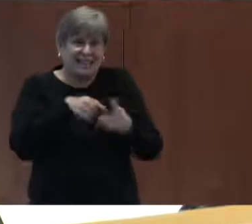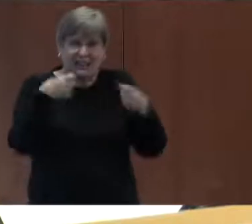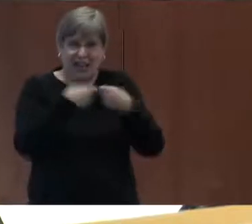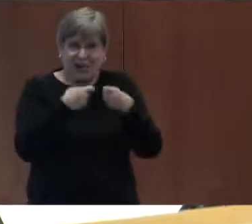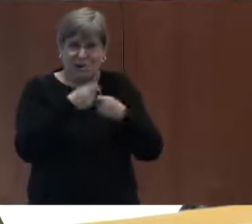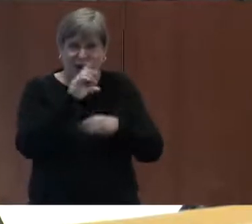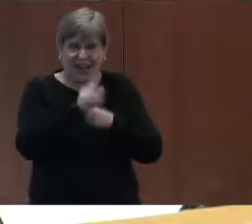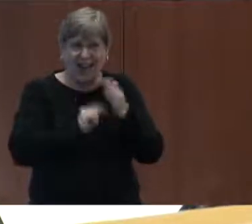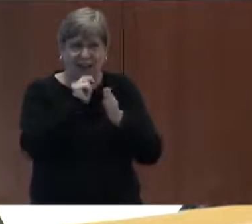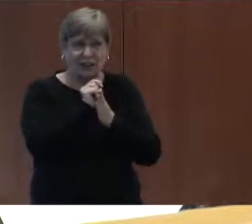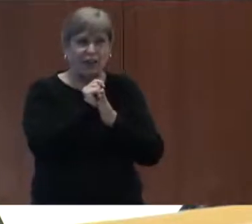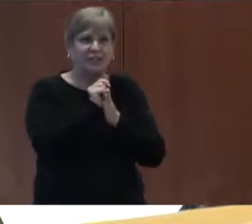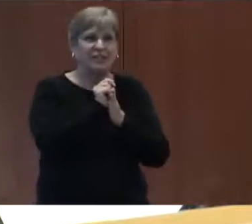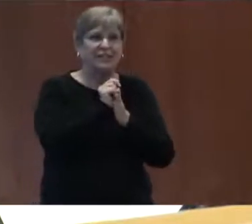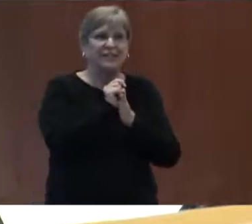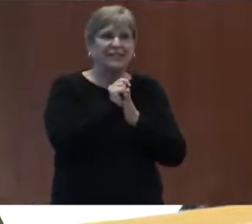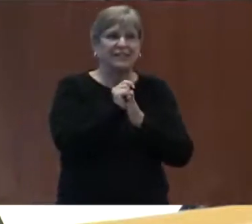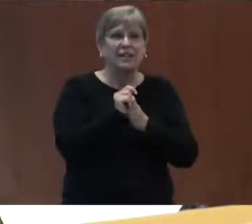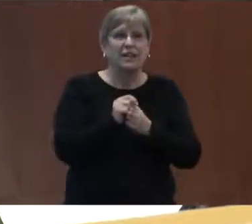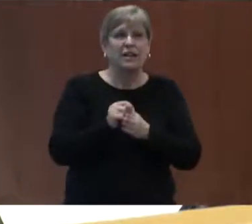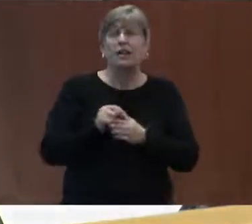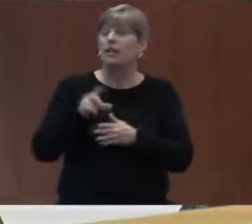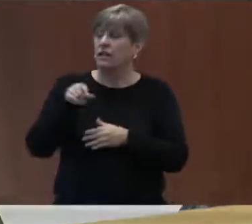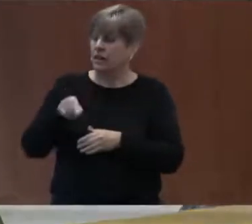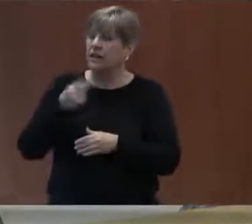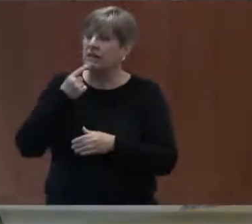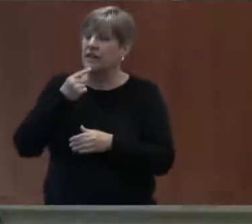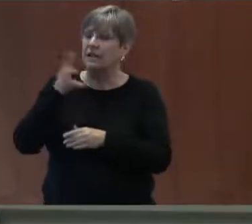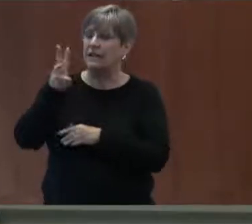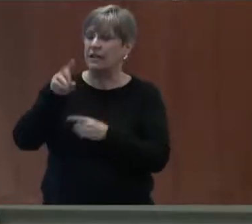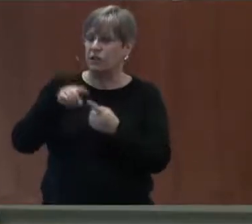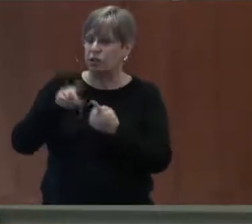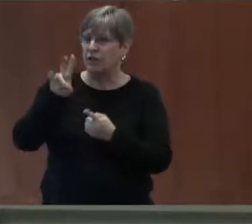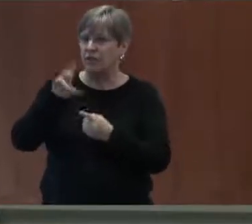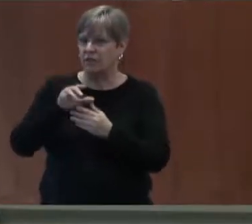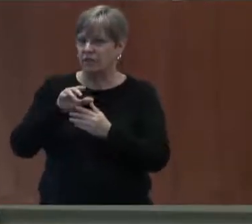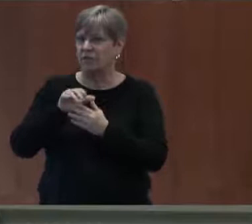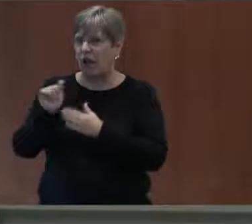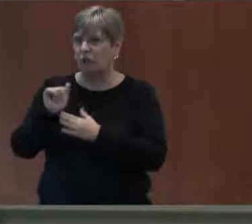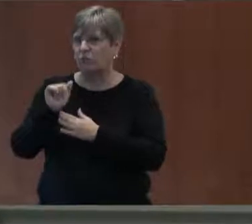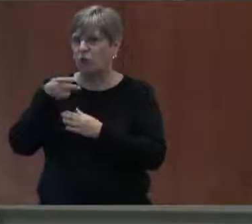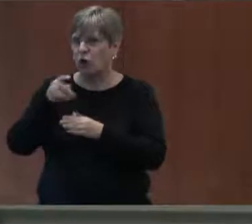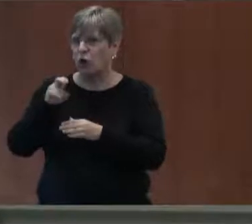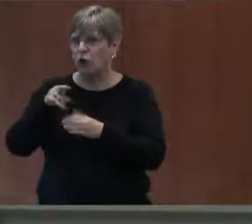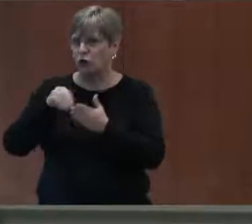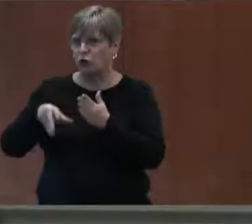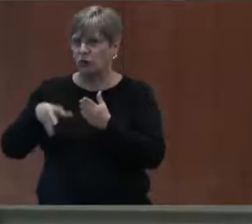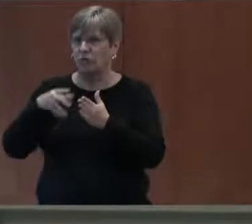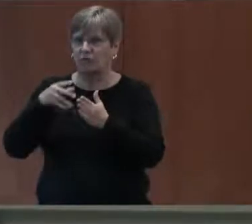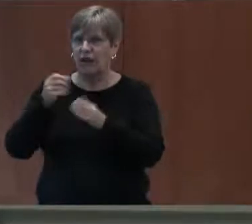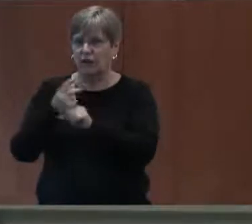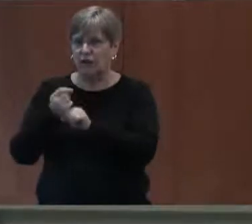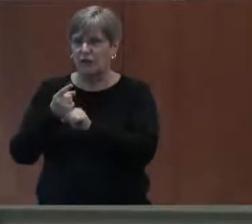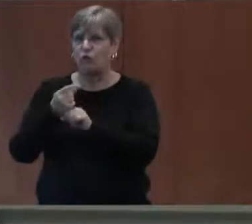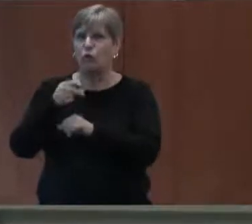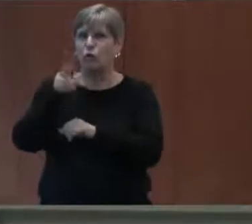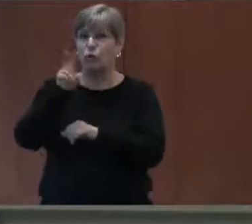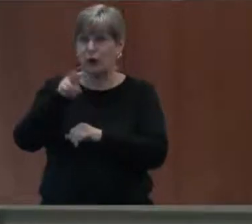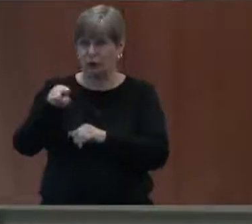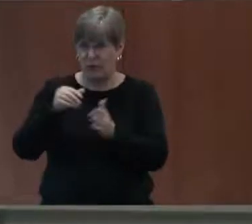gave me time to look that up. They were saying about $6 to $7 per student per year. So 22,000 students,